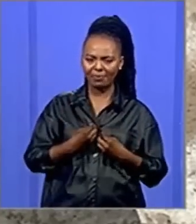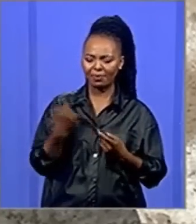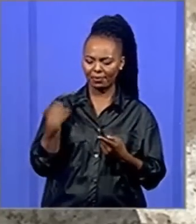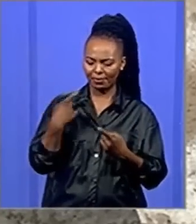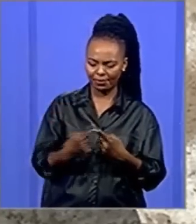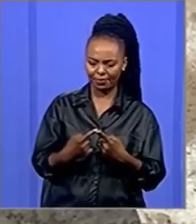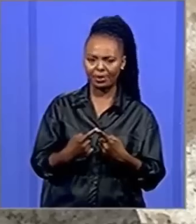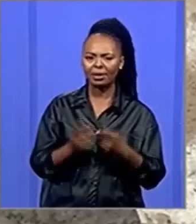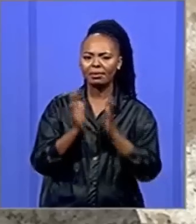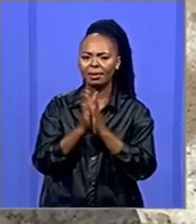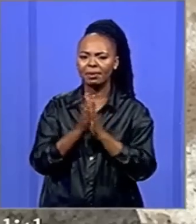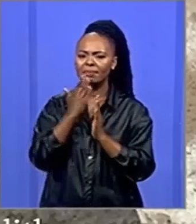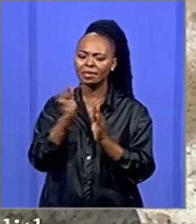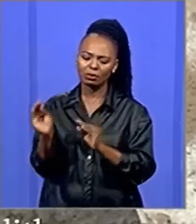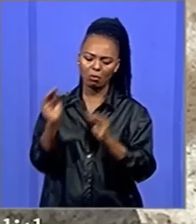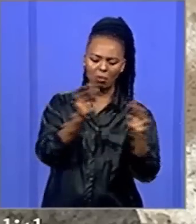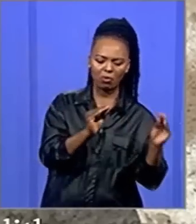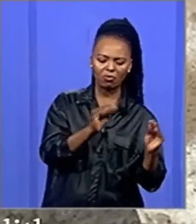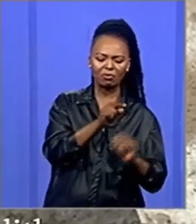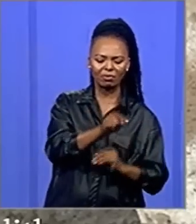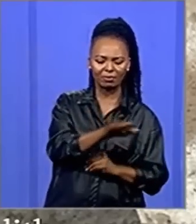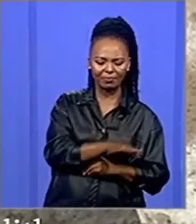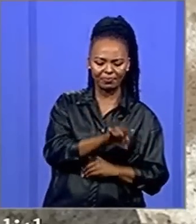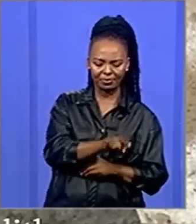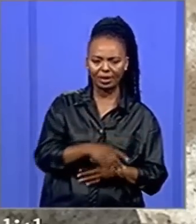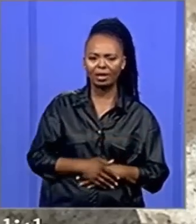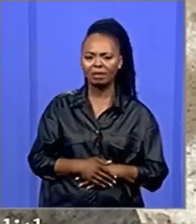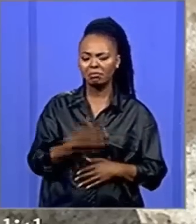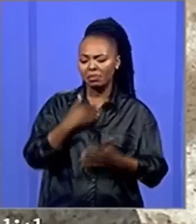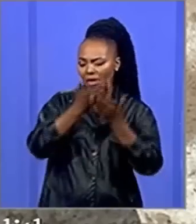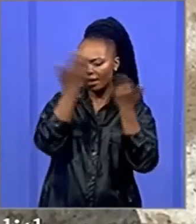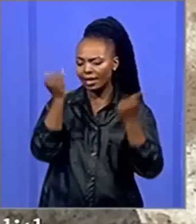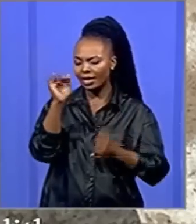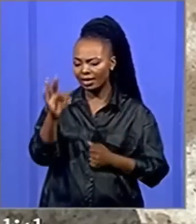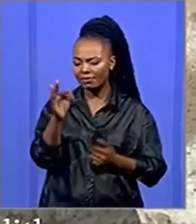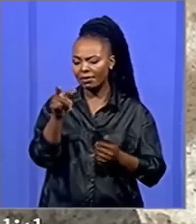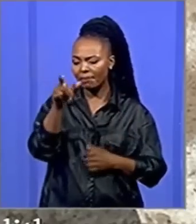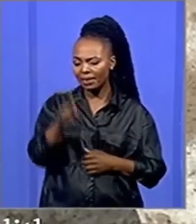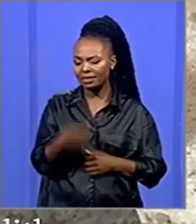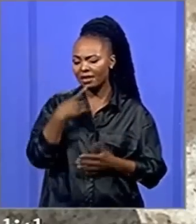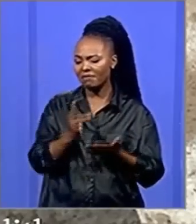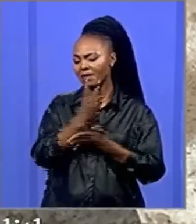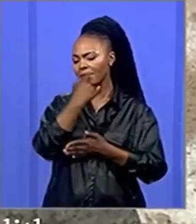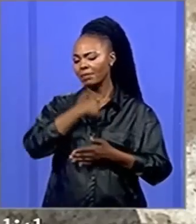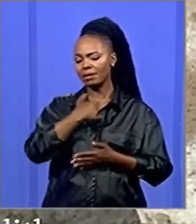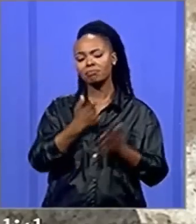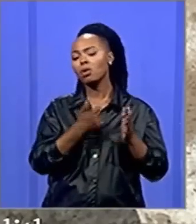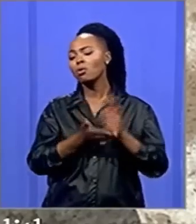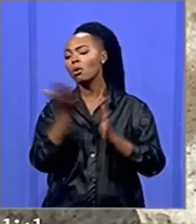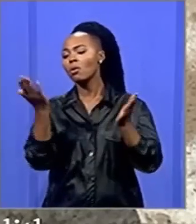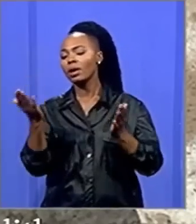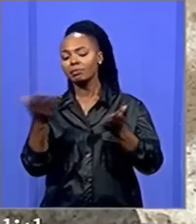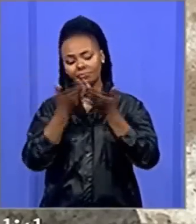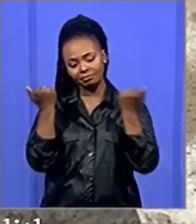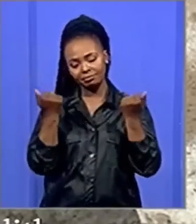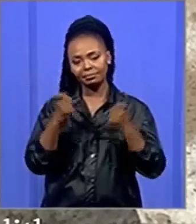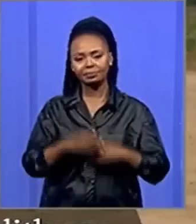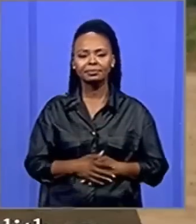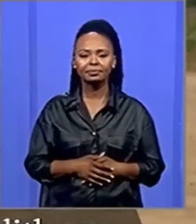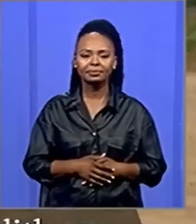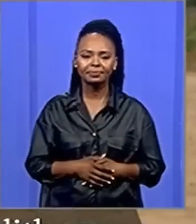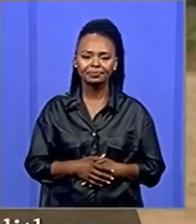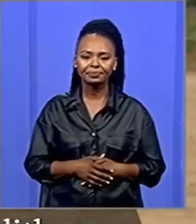kopa hore a tliswe ntlong ena. Ore ha tsebo hore e ba monga yona a kare a tswe o tla ya kae. Khona ukuhlaliseka nalomfana ngivela